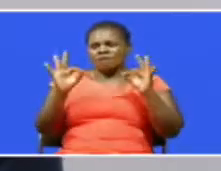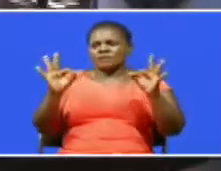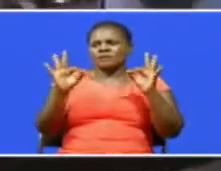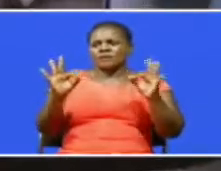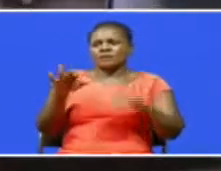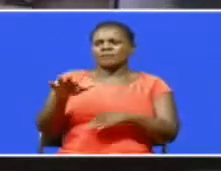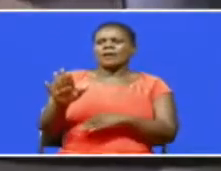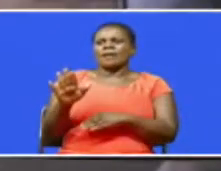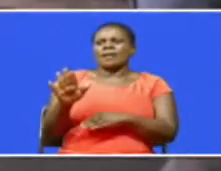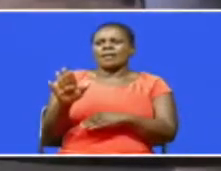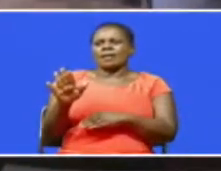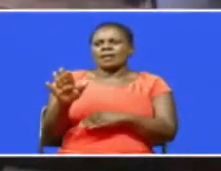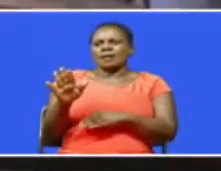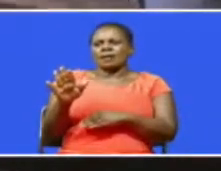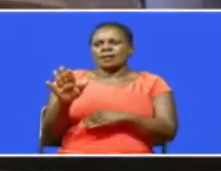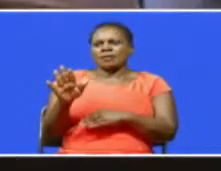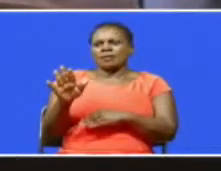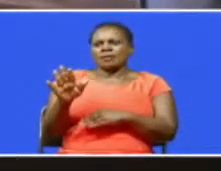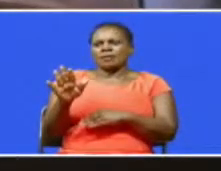are.